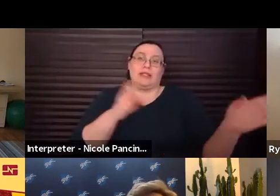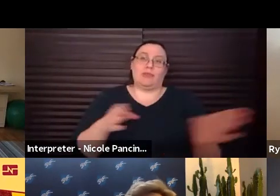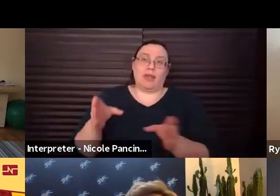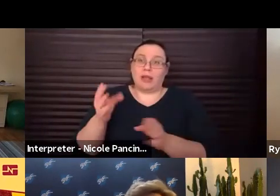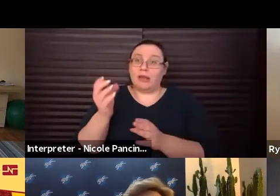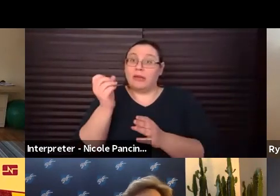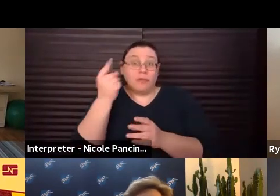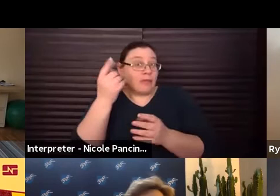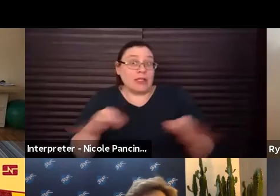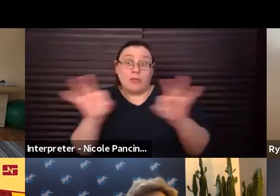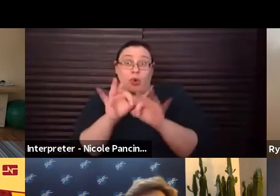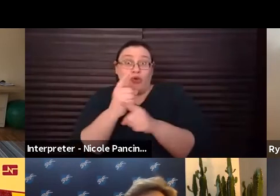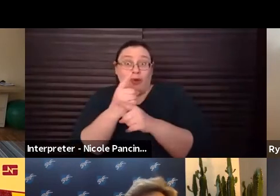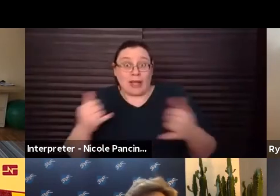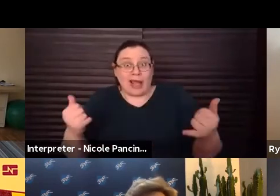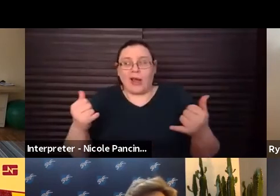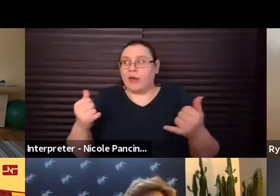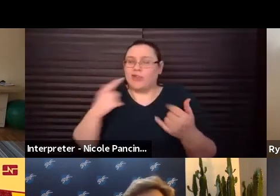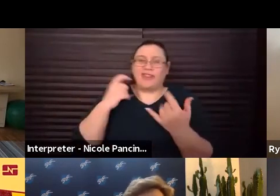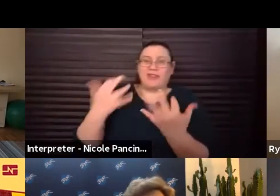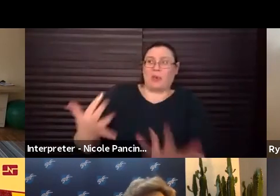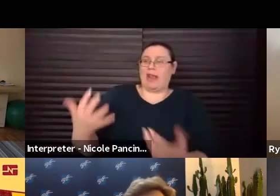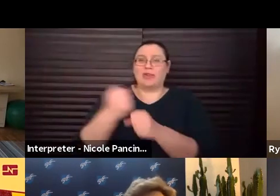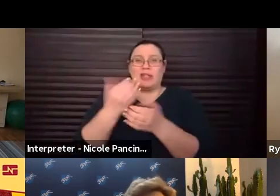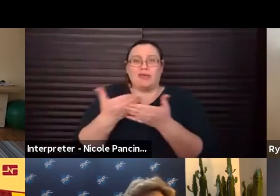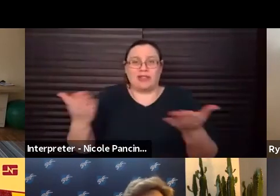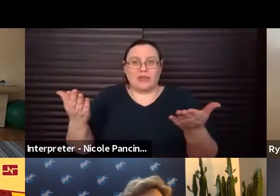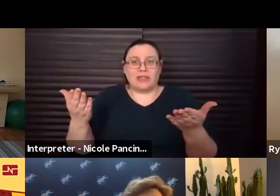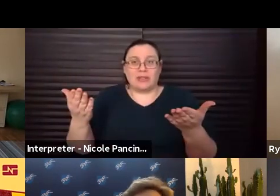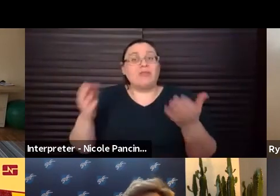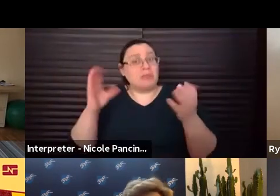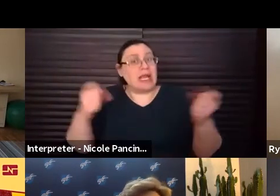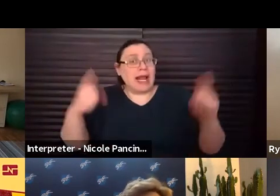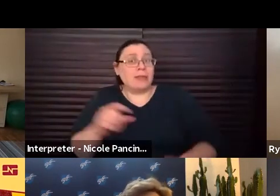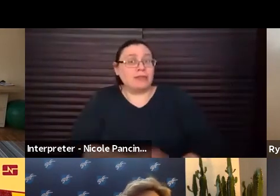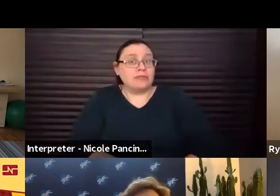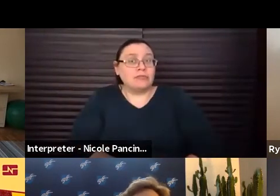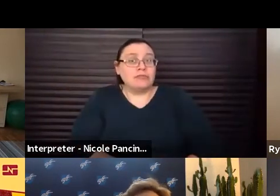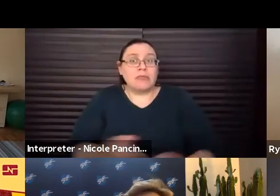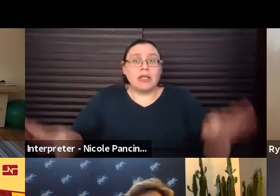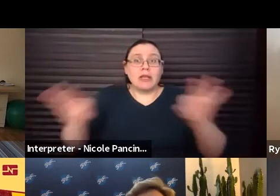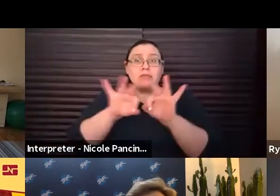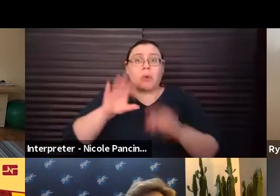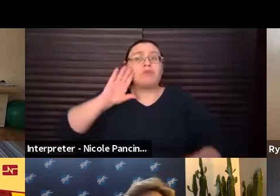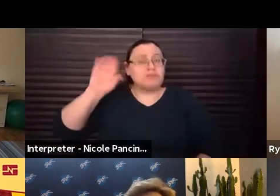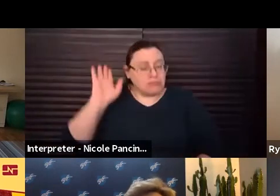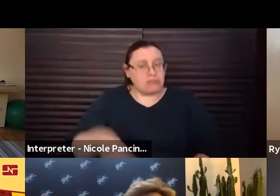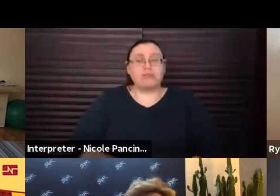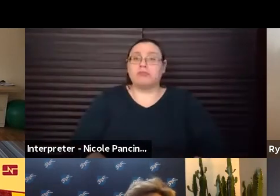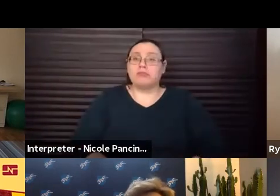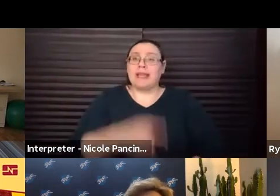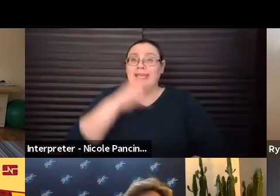it is right now, to get the resources to do it. So there's a way. We know it's important. We know kids need